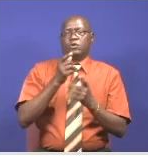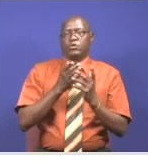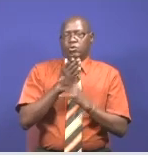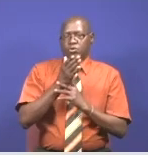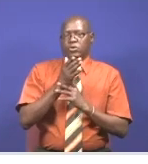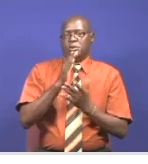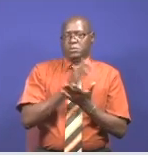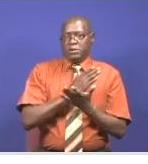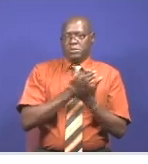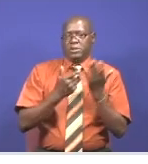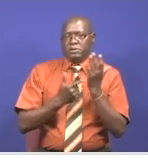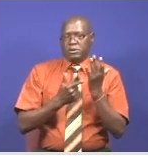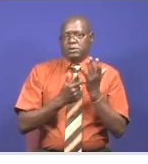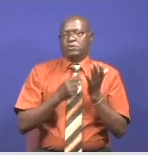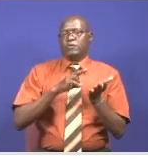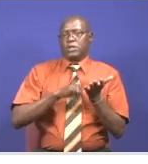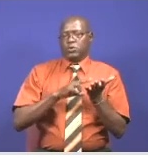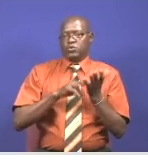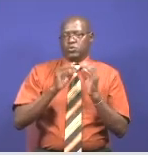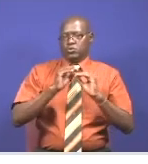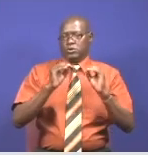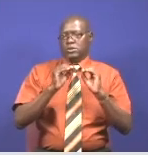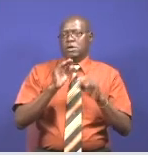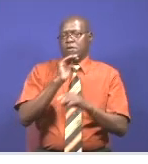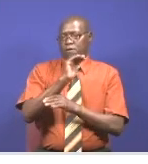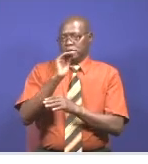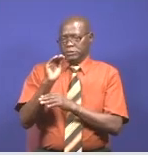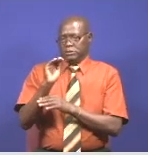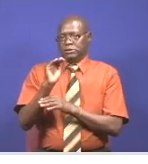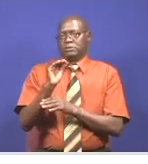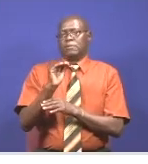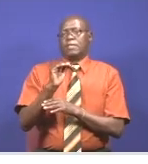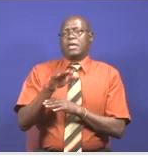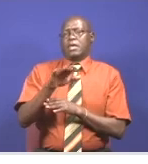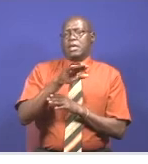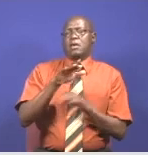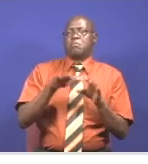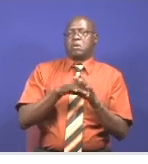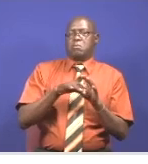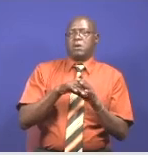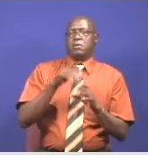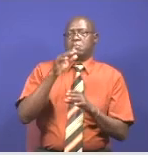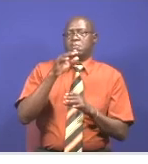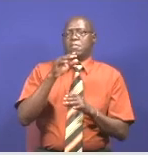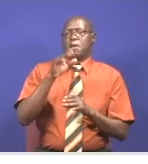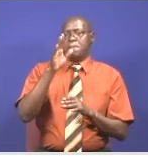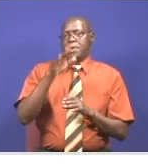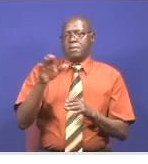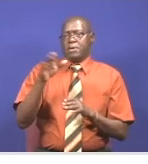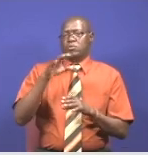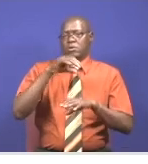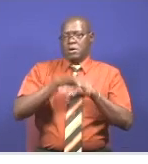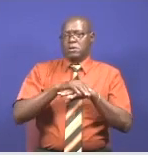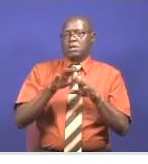Technical, Vocational and Training has called on Area Member of Parliament to make sure that they acquire land for the